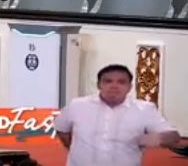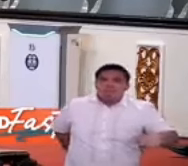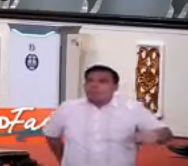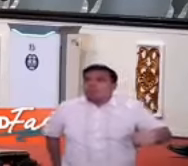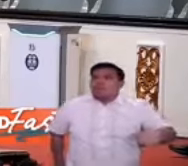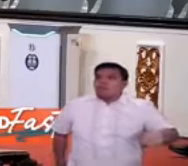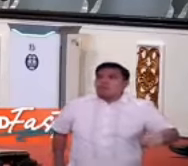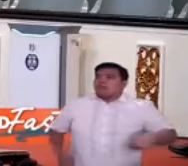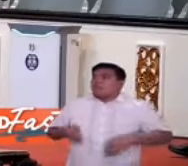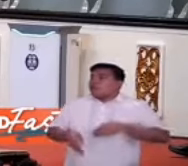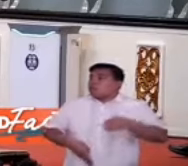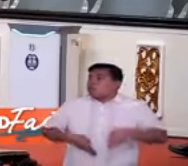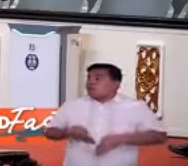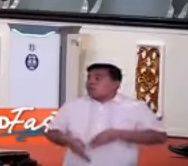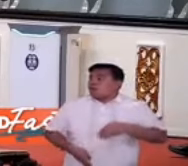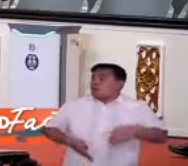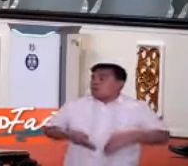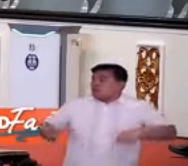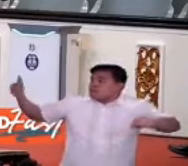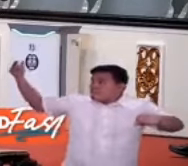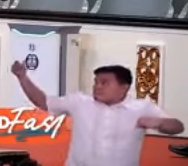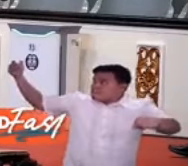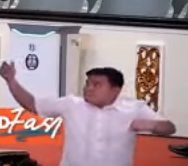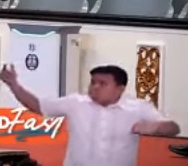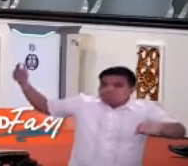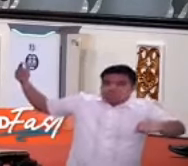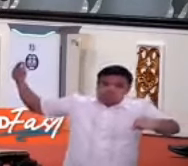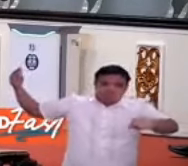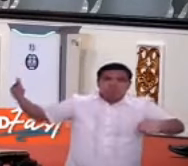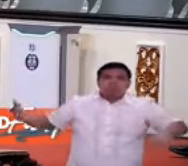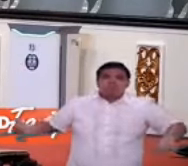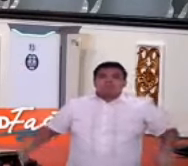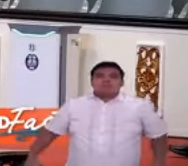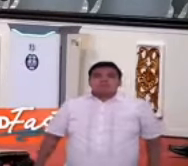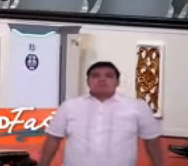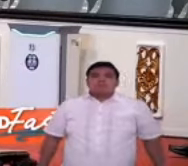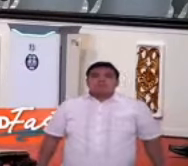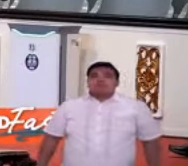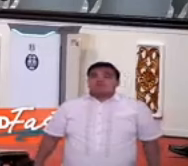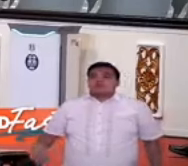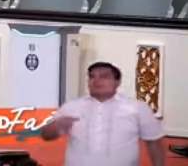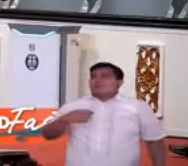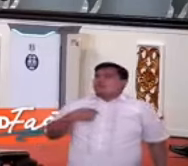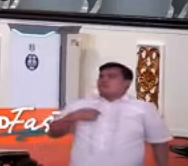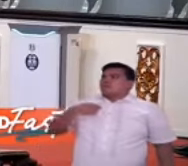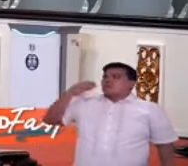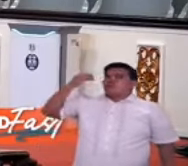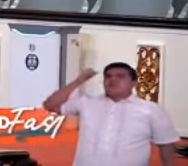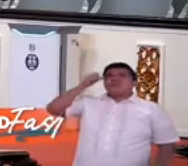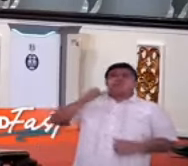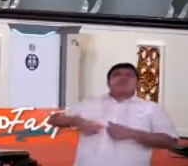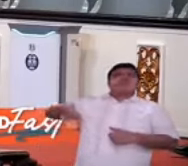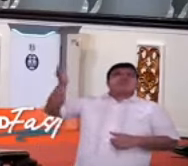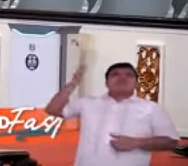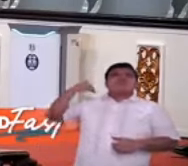Limang ka, anak, nagbike ka niya, bidyo-bidyo lang hapon. Gone are the days of simple biking.